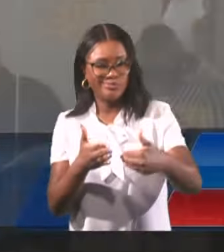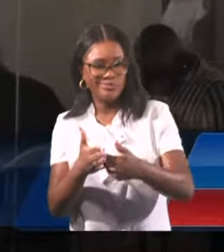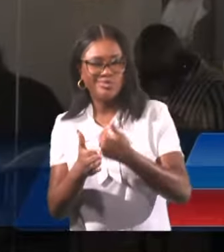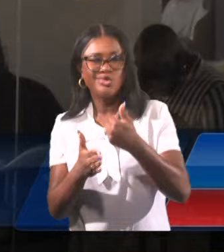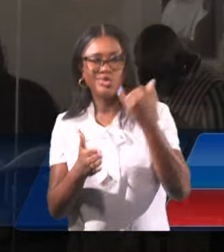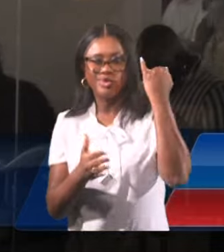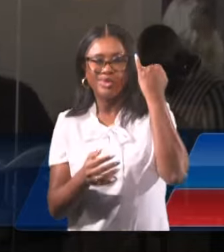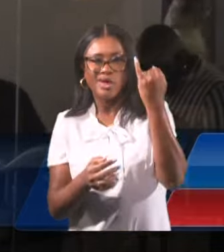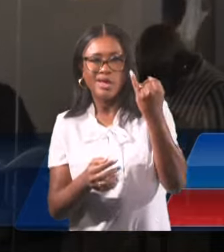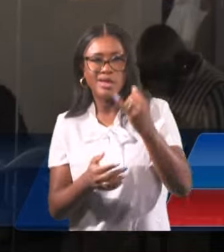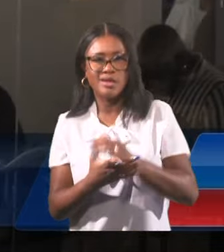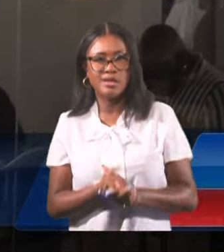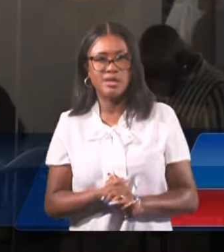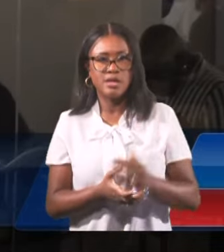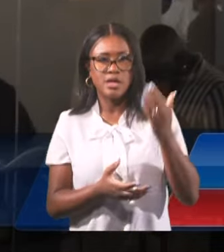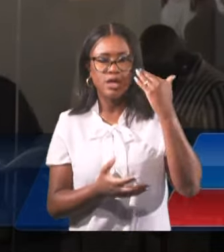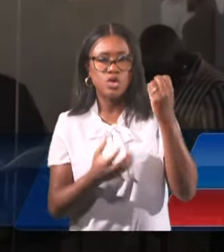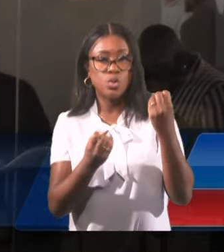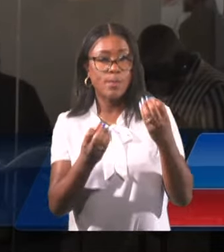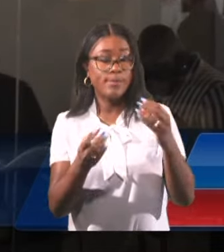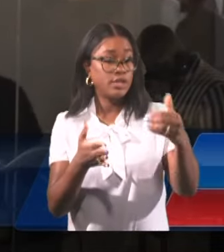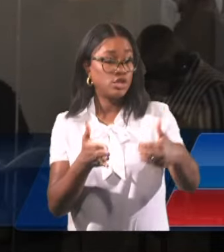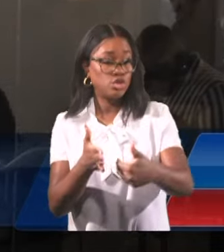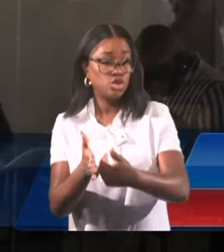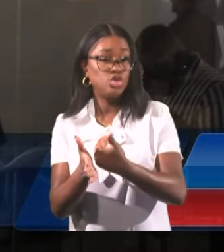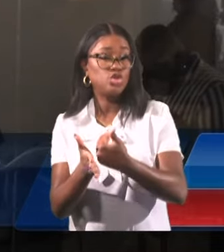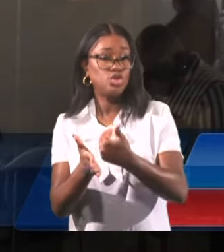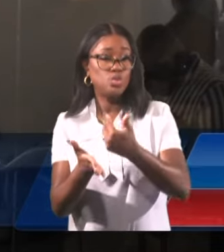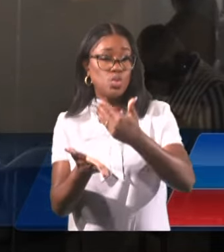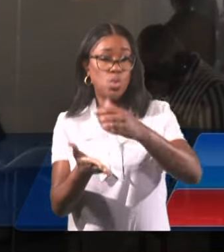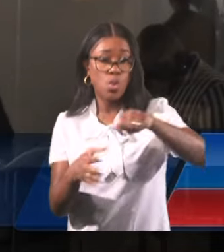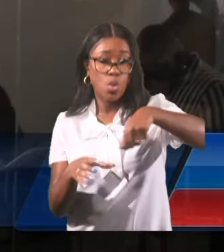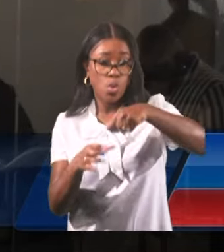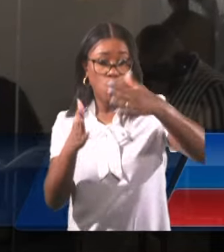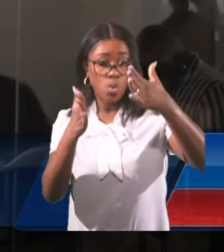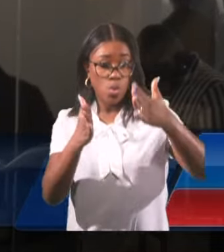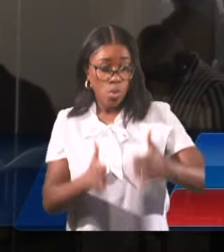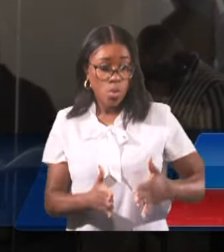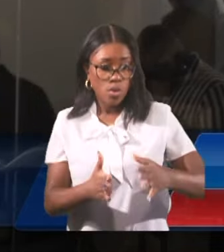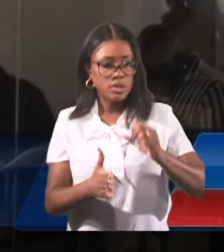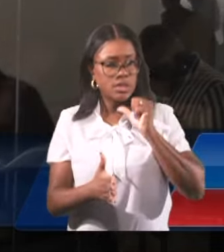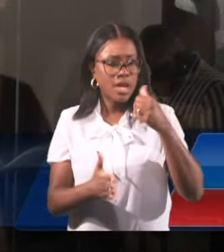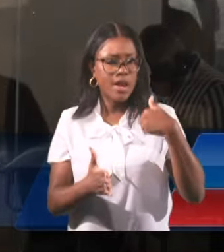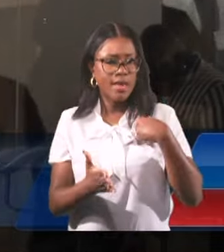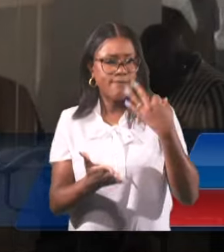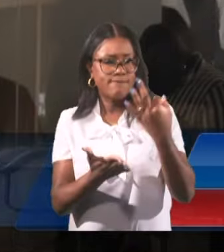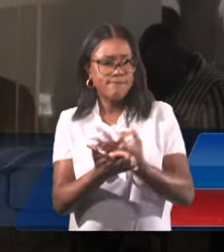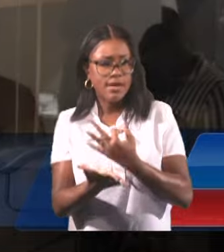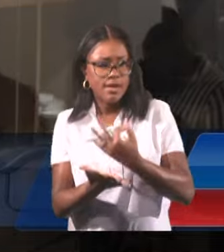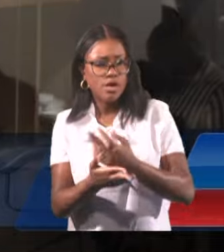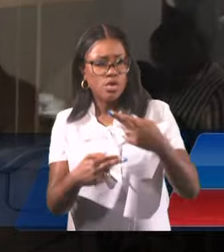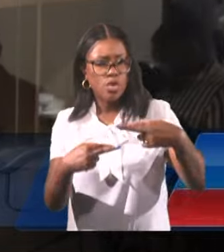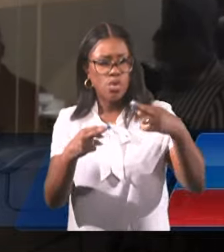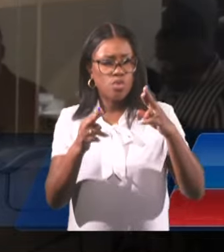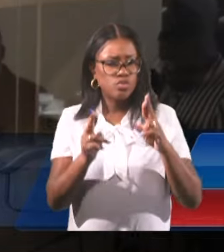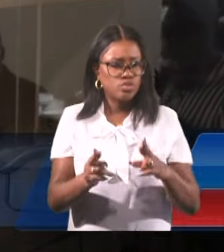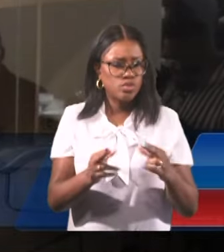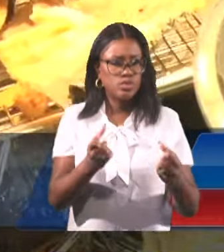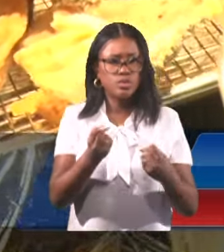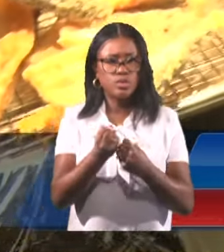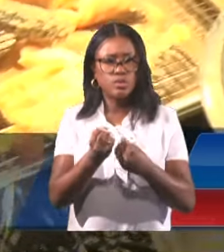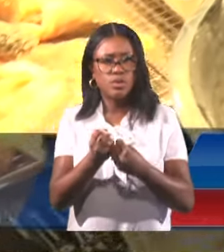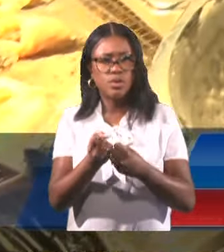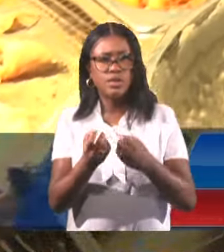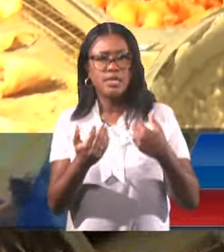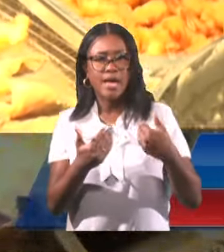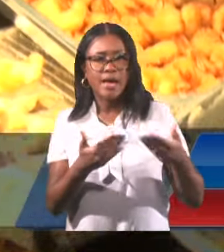initiative. I know a lot of up-and-coming chefs that simply don't have the room, the finance, or the support to have access to the stuff that we